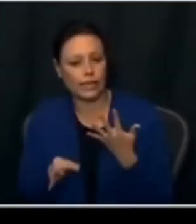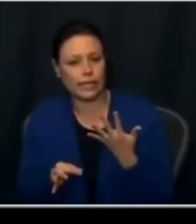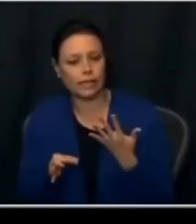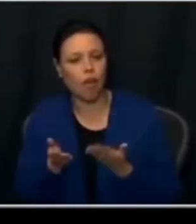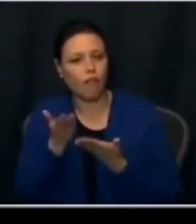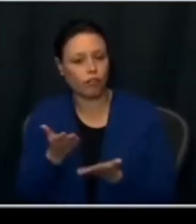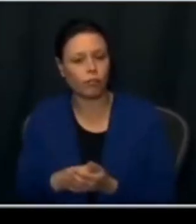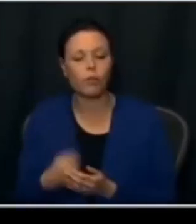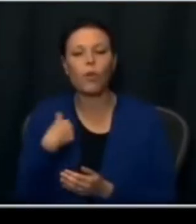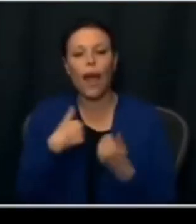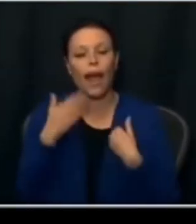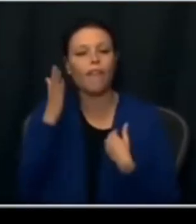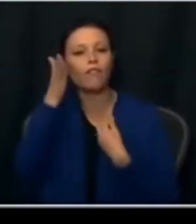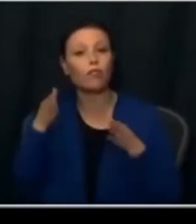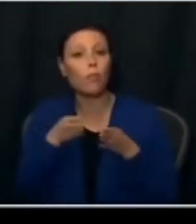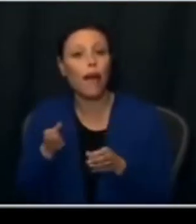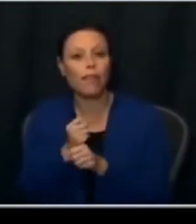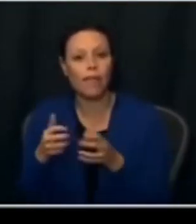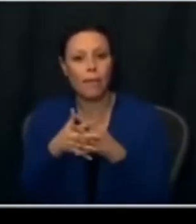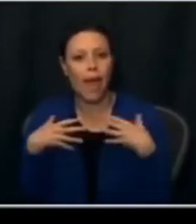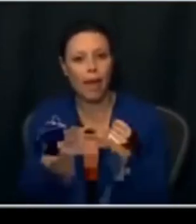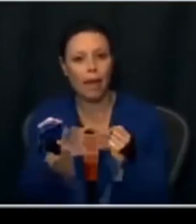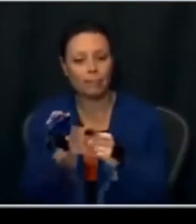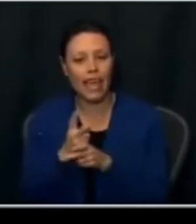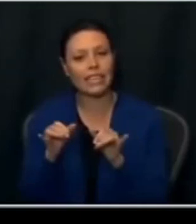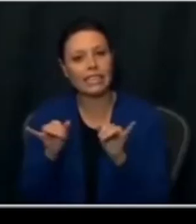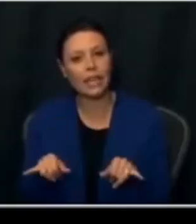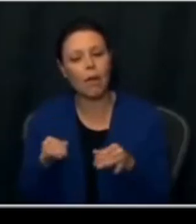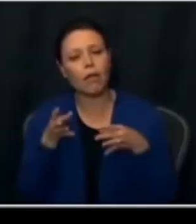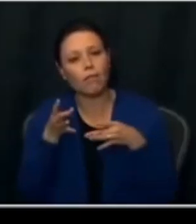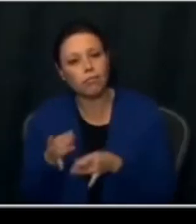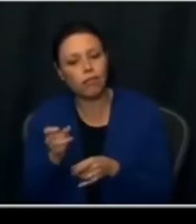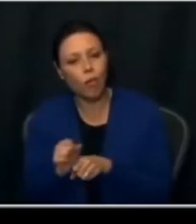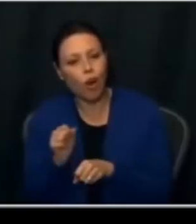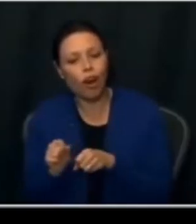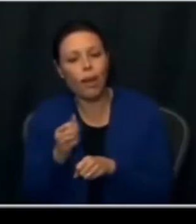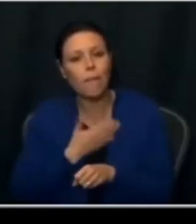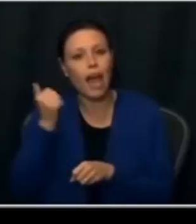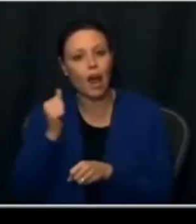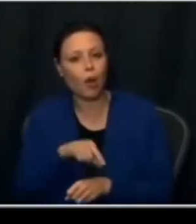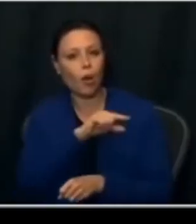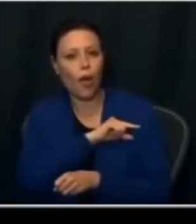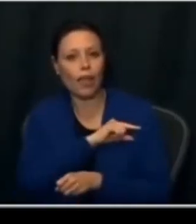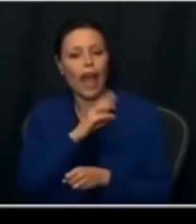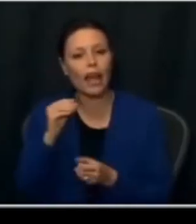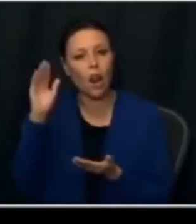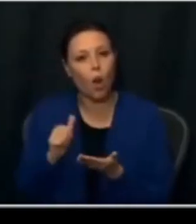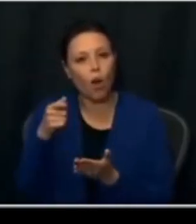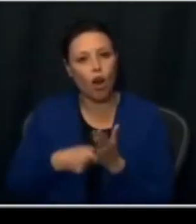forth a pathway to make the American healthcare system work more efficiently to deliver better quality and lower